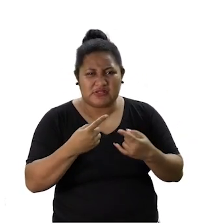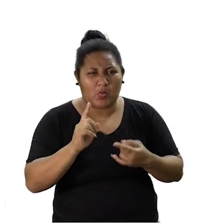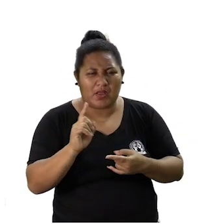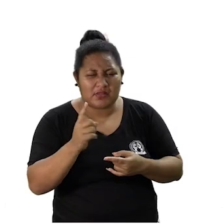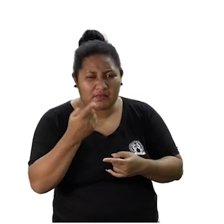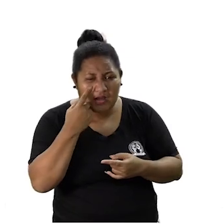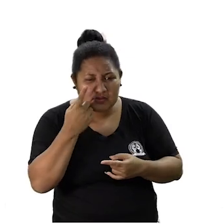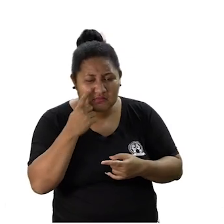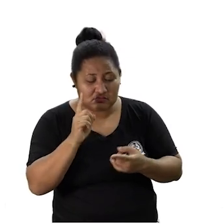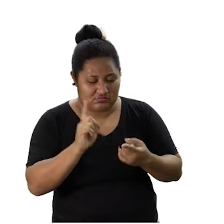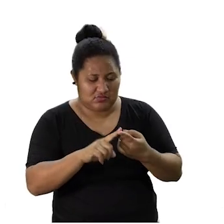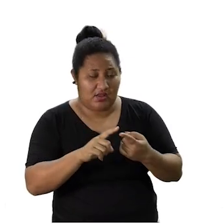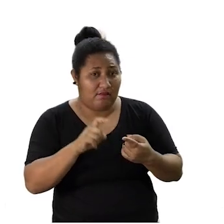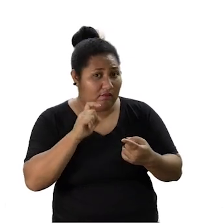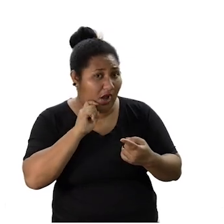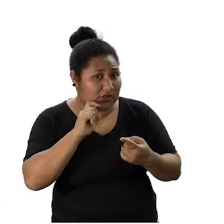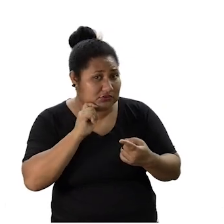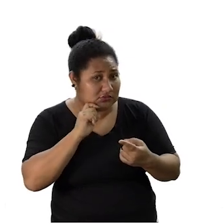O le vai.